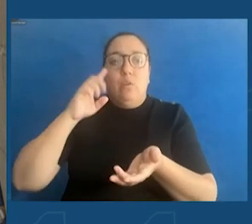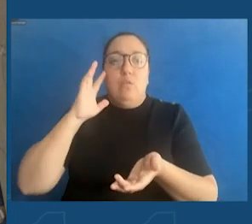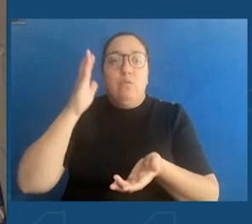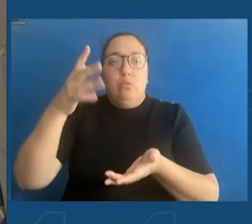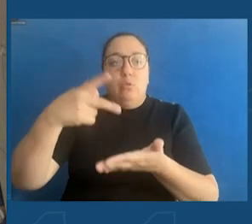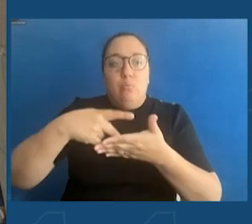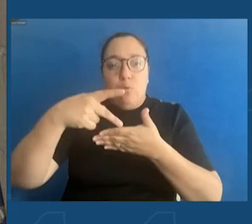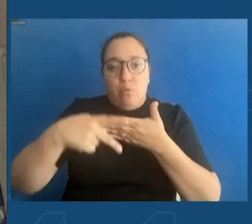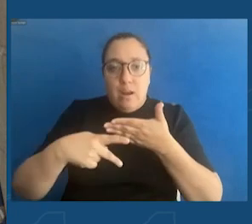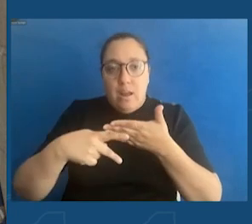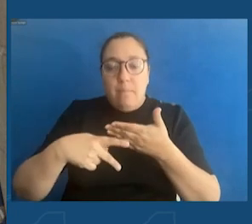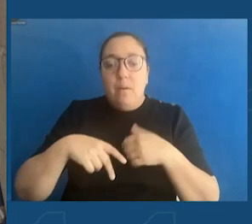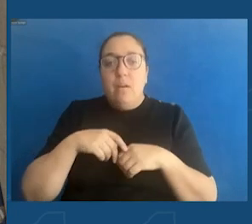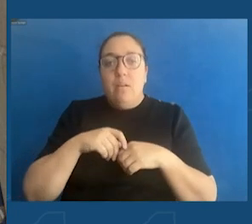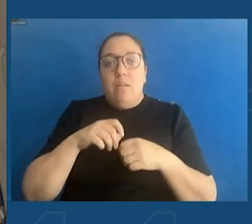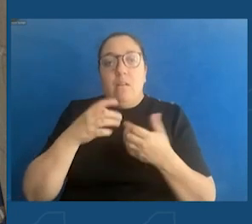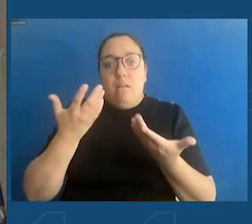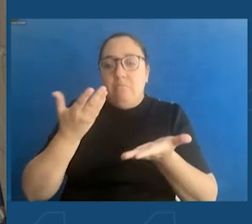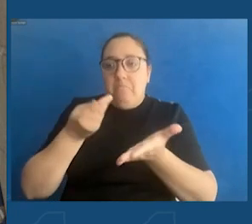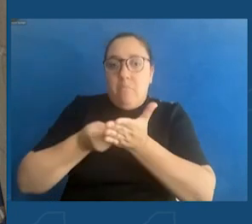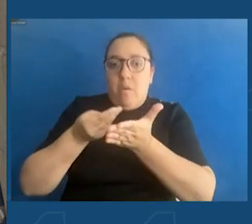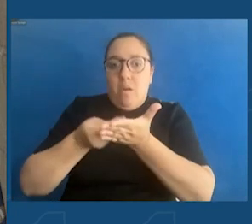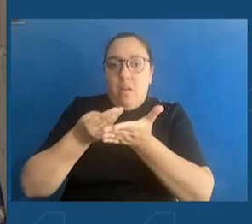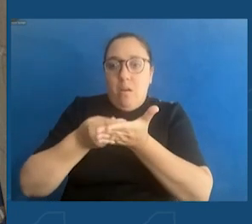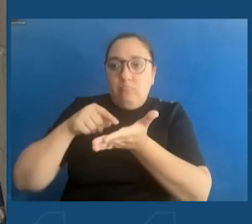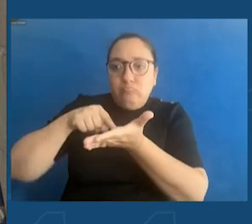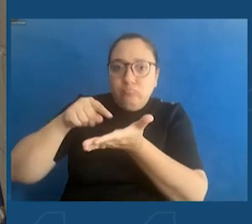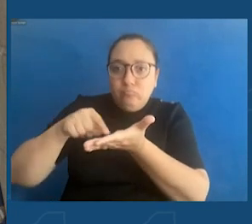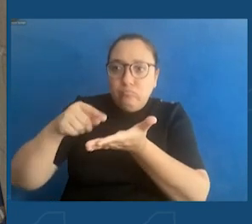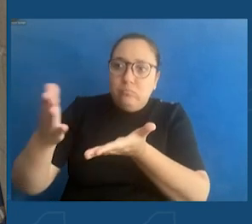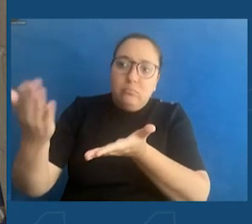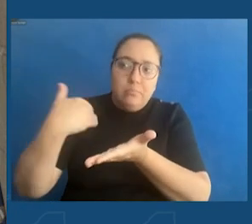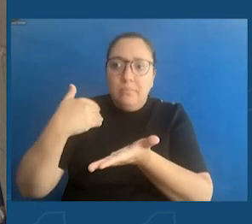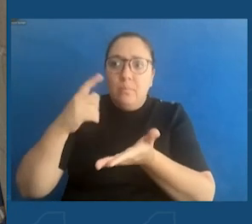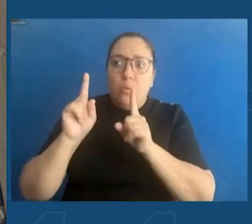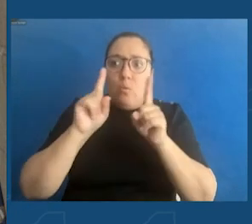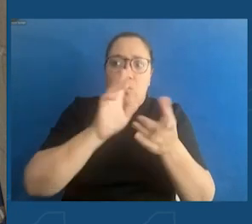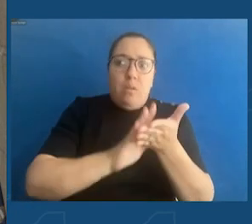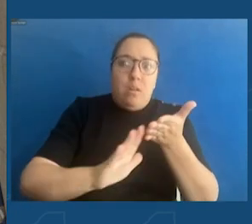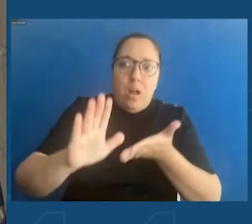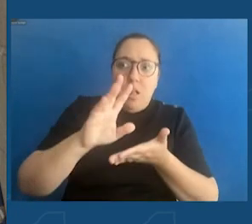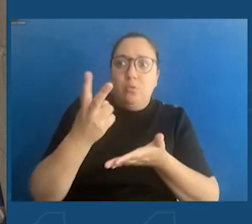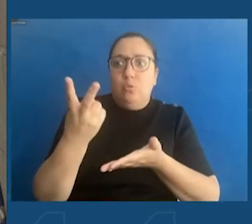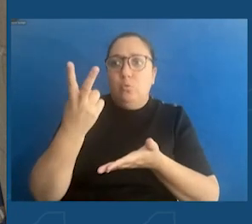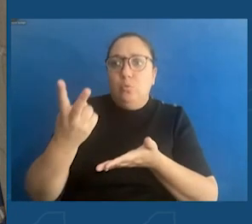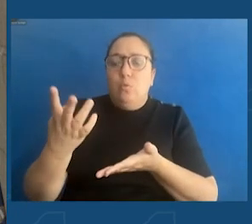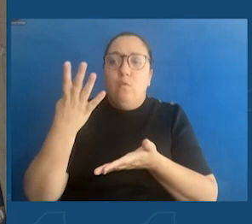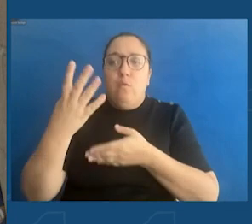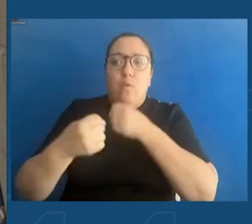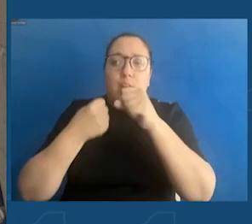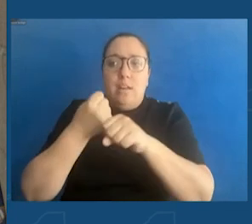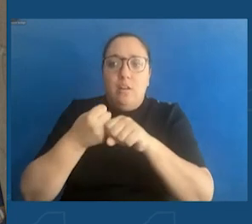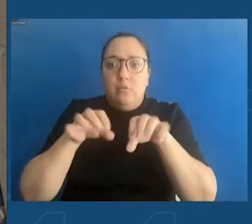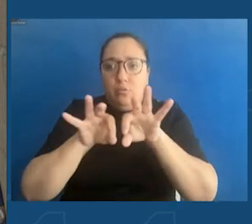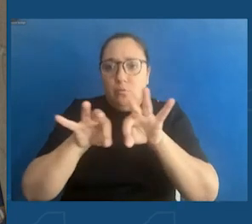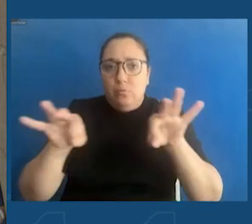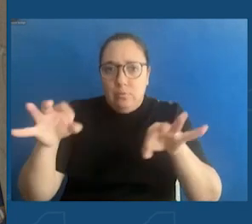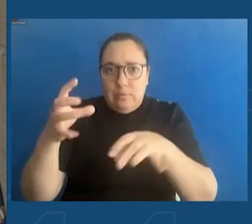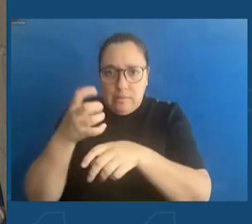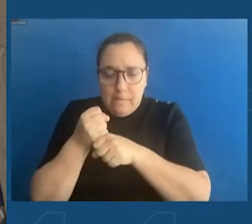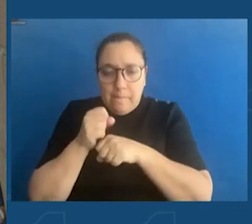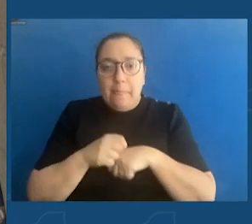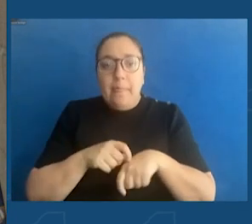full tuition to go to people who want to enter this profession and get a 2 or 4 year degree at one of our institutions. Also